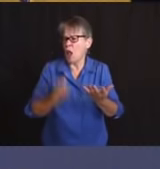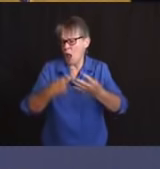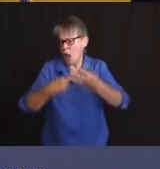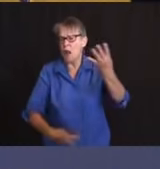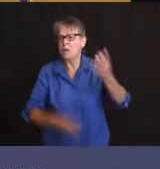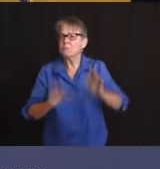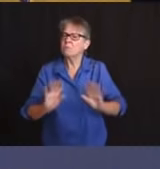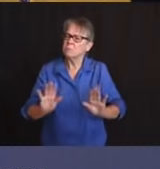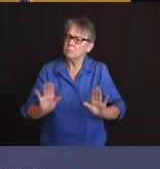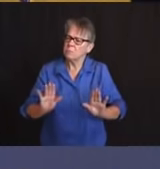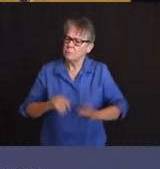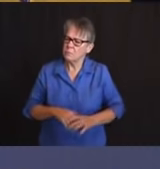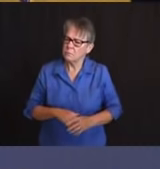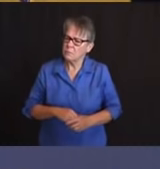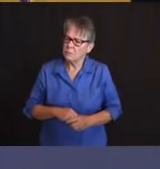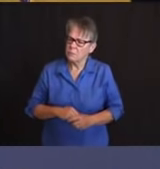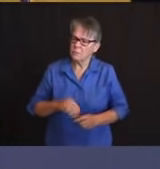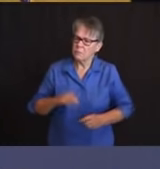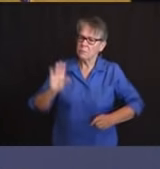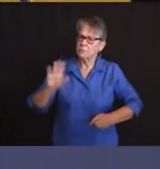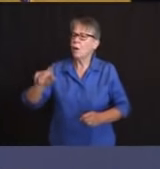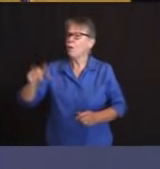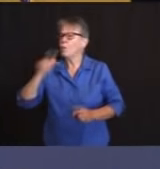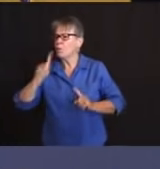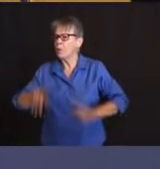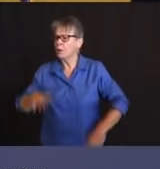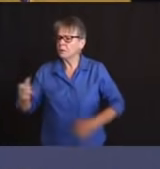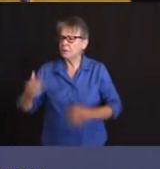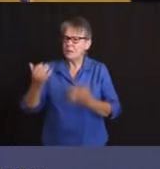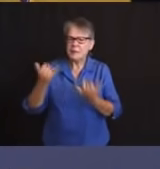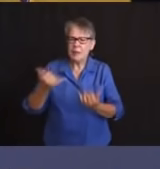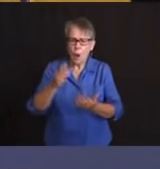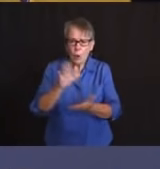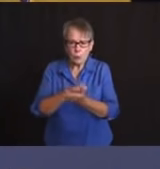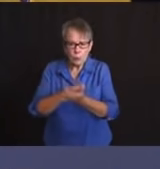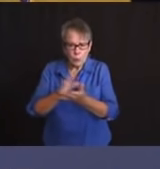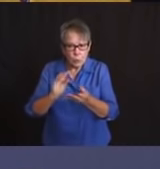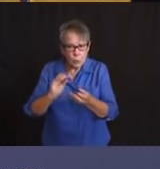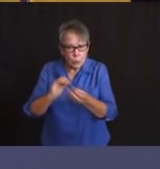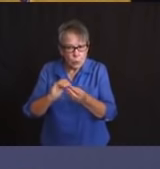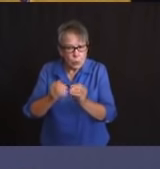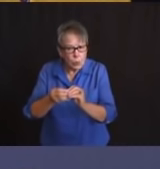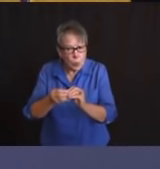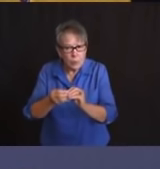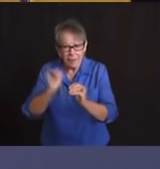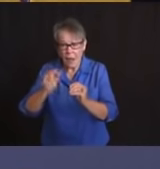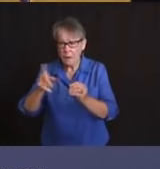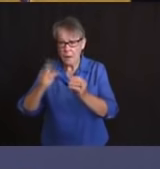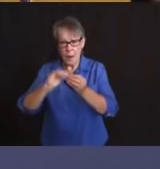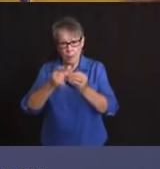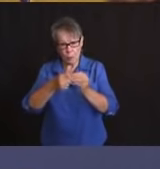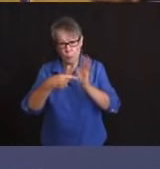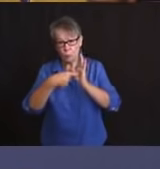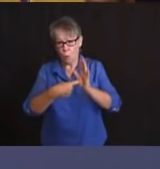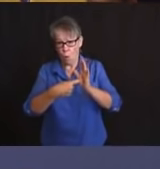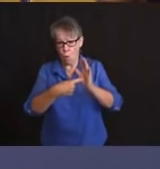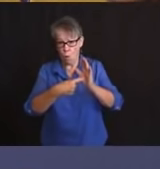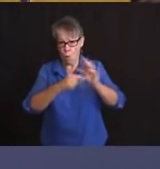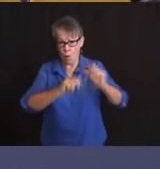private schools? How many of the school reopening plans have been approved? How many were rejected or sent back for revisions? And how many have not been reviewed